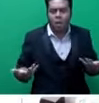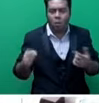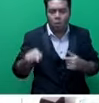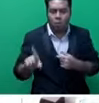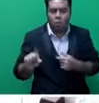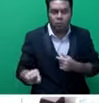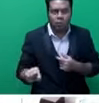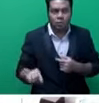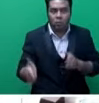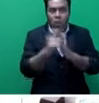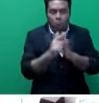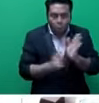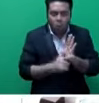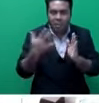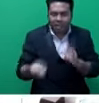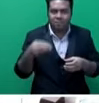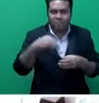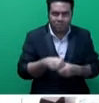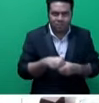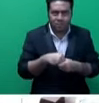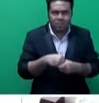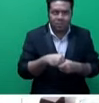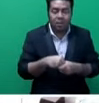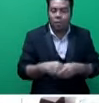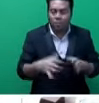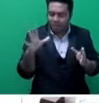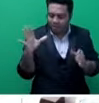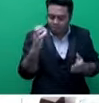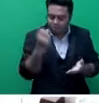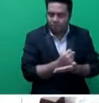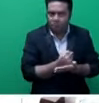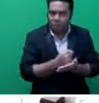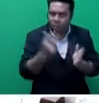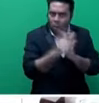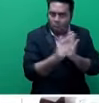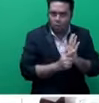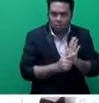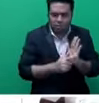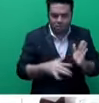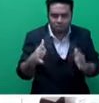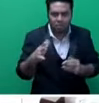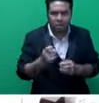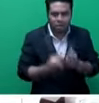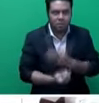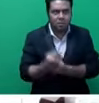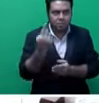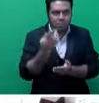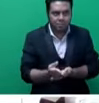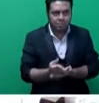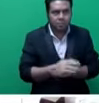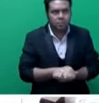that the laws are in place and the laws, in fact, get enforced. This ratification, Mr. Speaker,